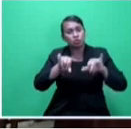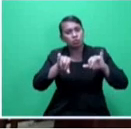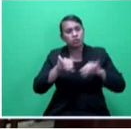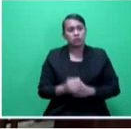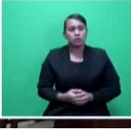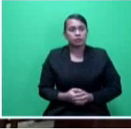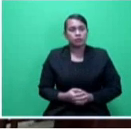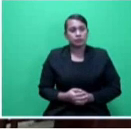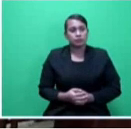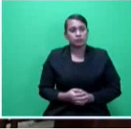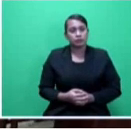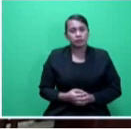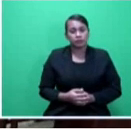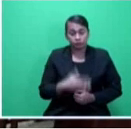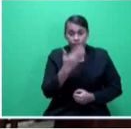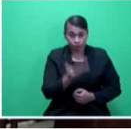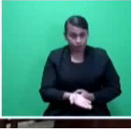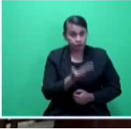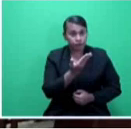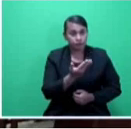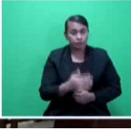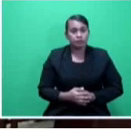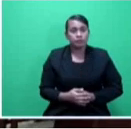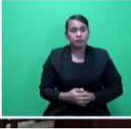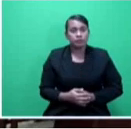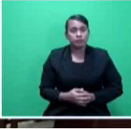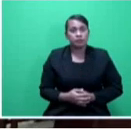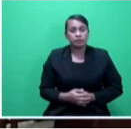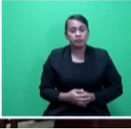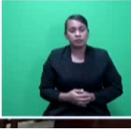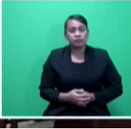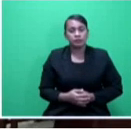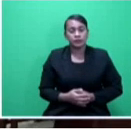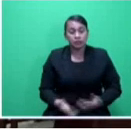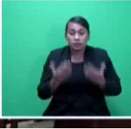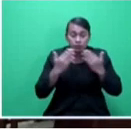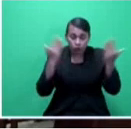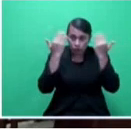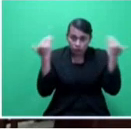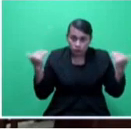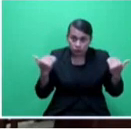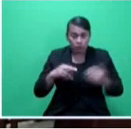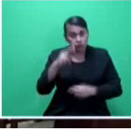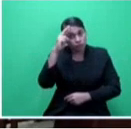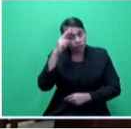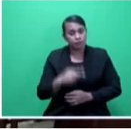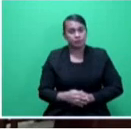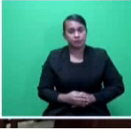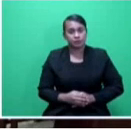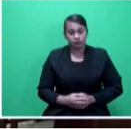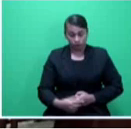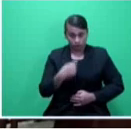to move his motion. You have the floor, sir. Thank you, Honourable Speaker Sir. Honourable Speaker Sir, I move that